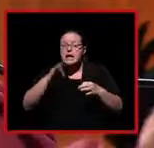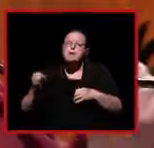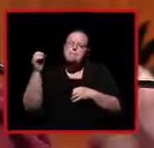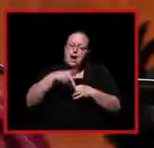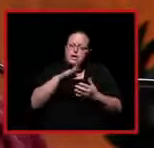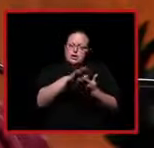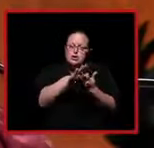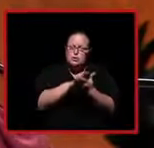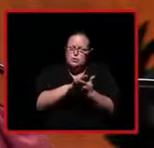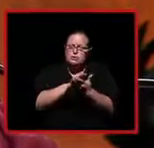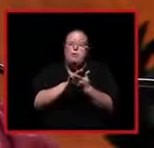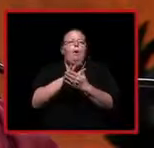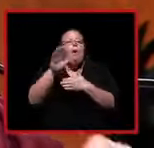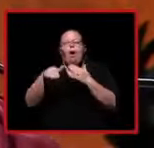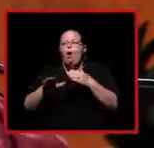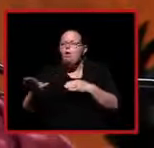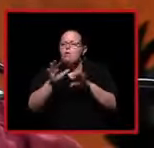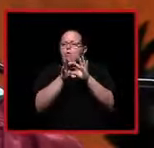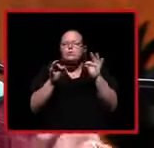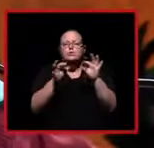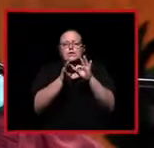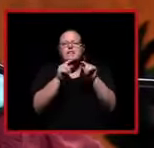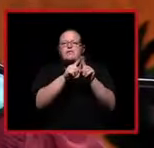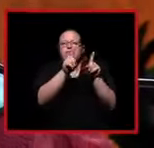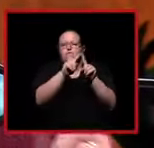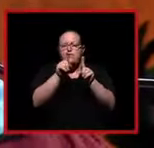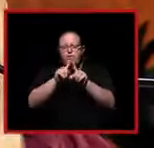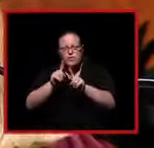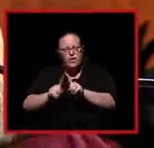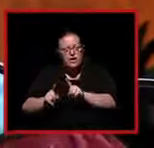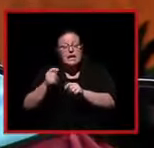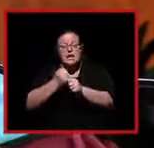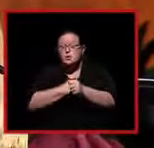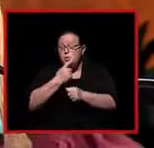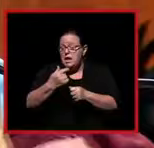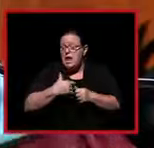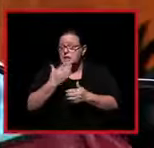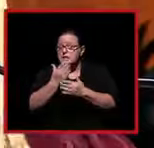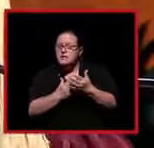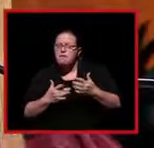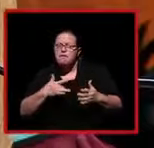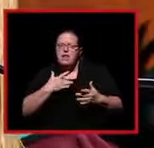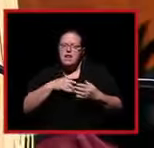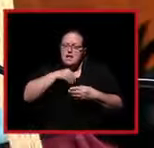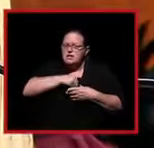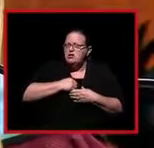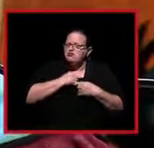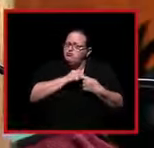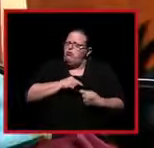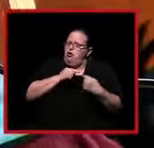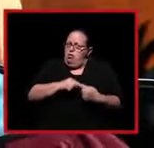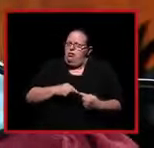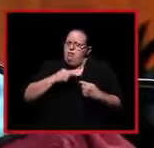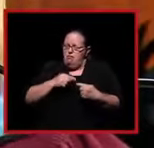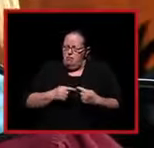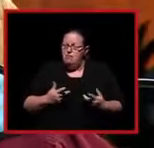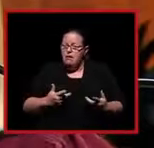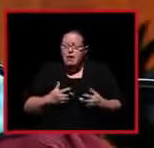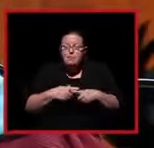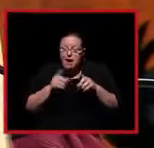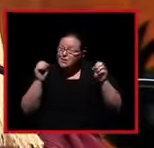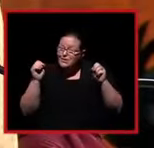all been different, and each one has been defined by some sense of struggle. And it's